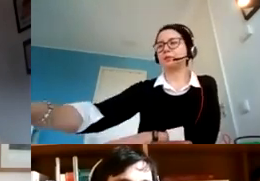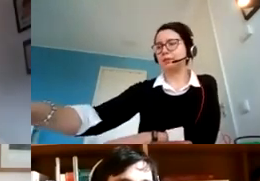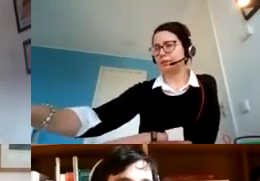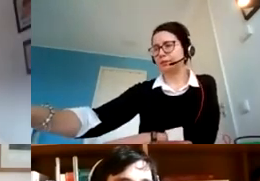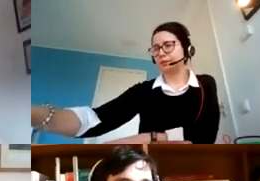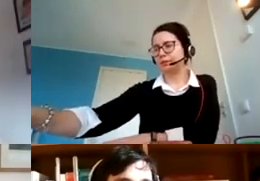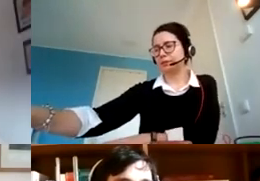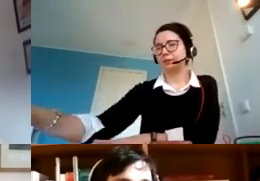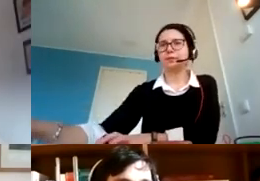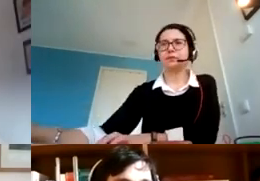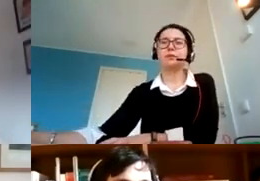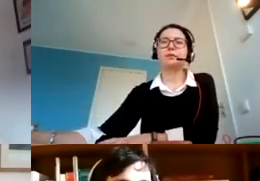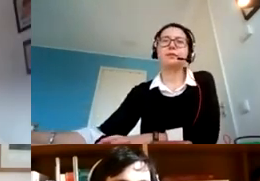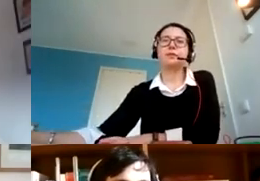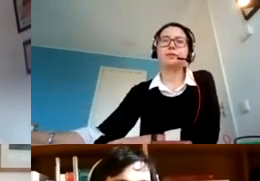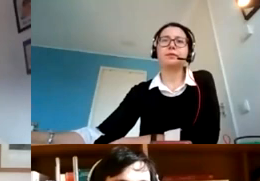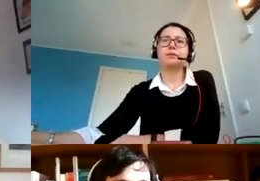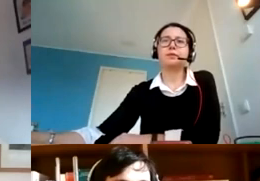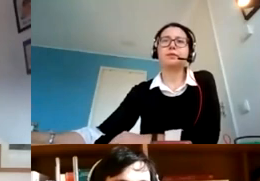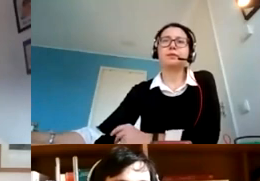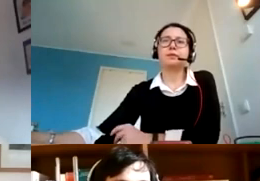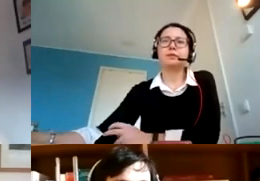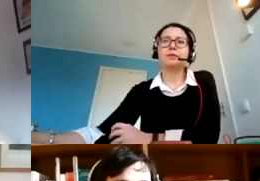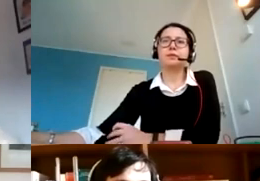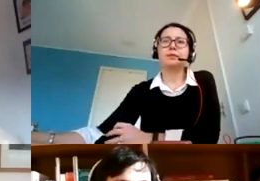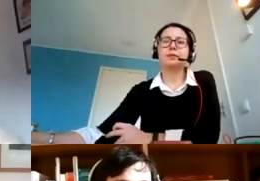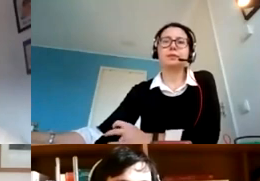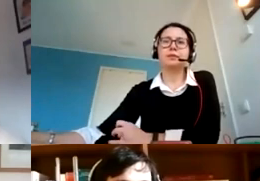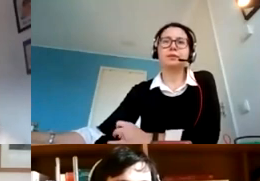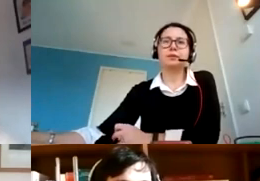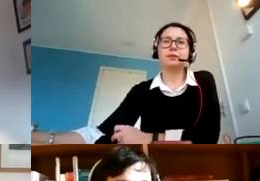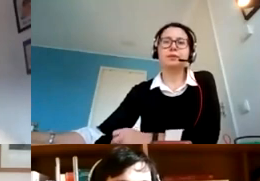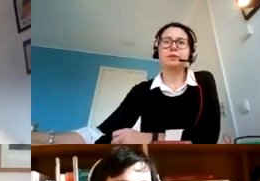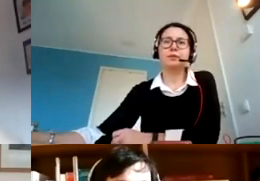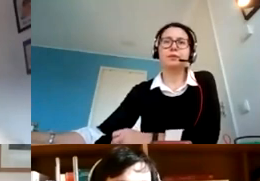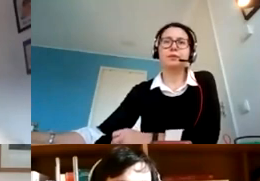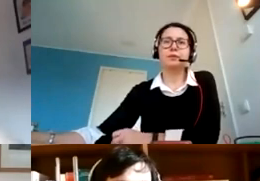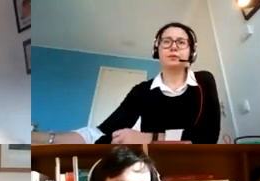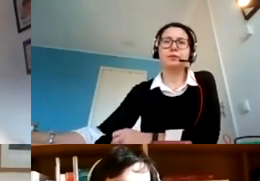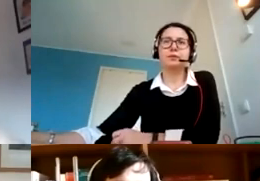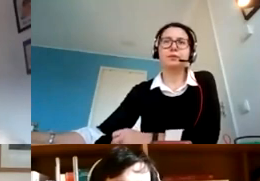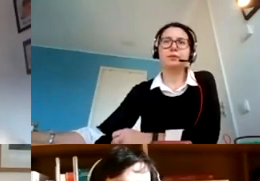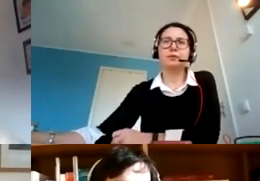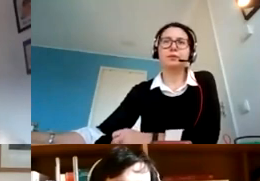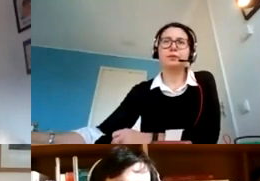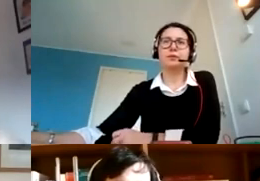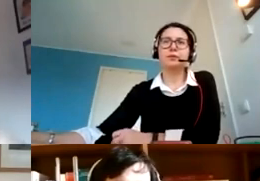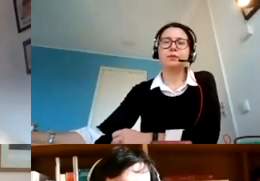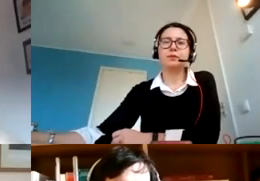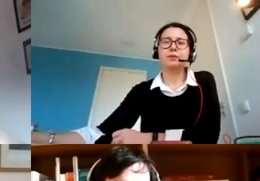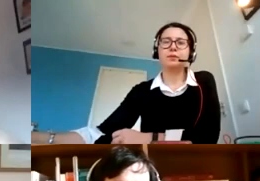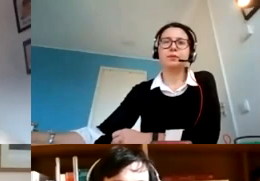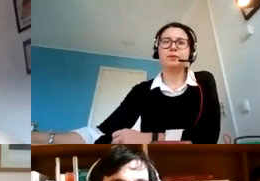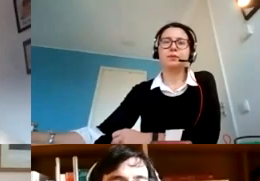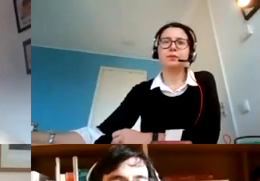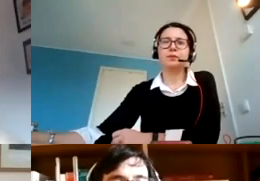as Maddalena was saying before, I will just address the topic related to the Italian National Action